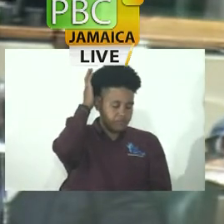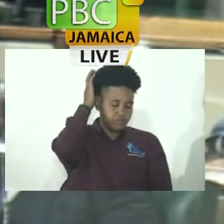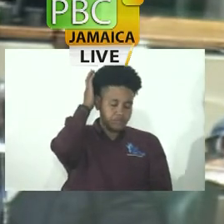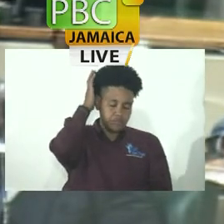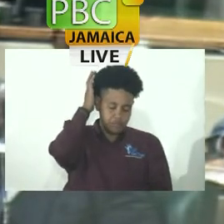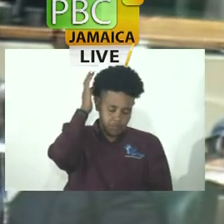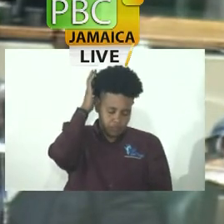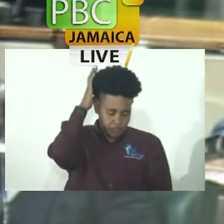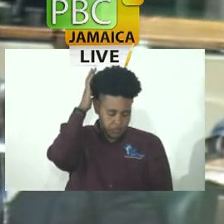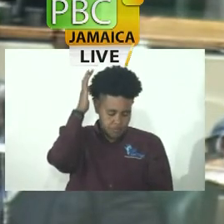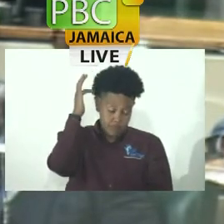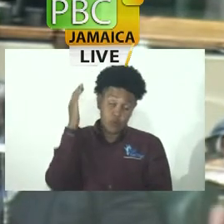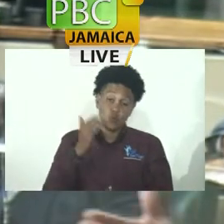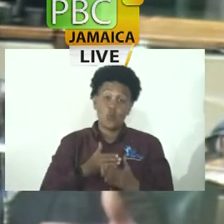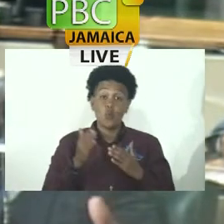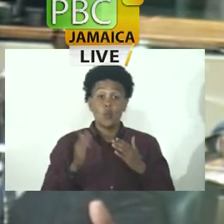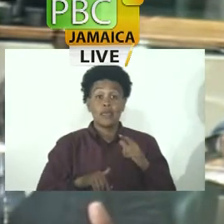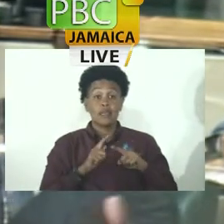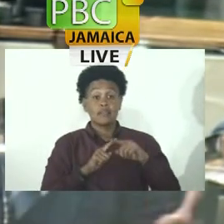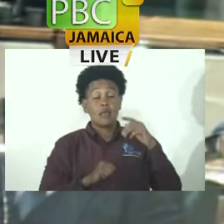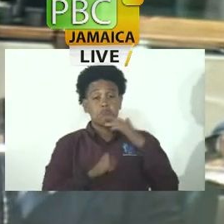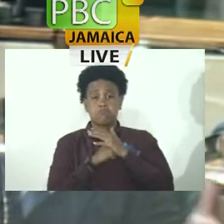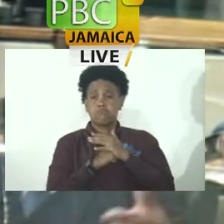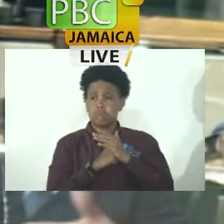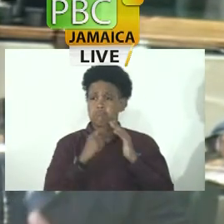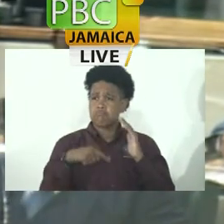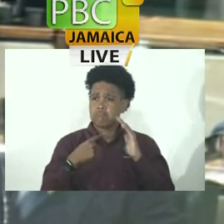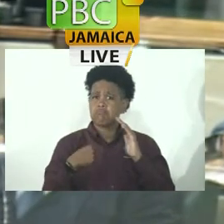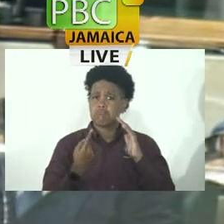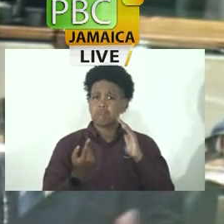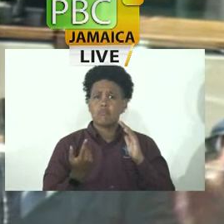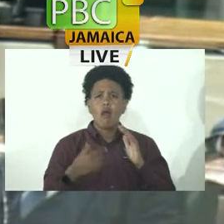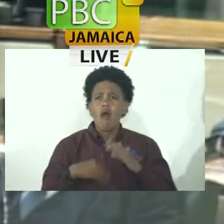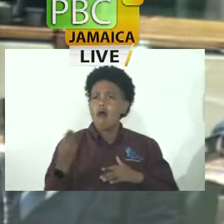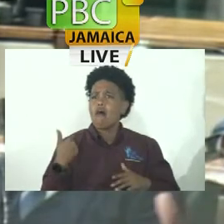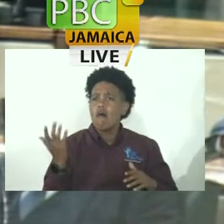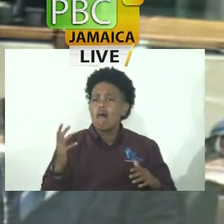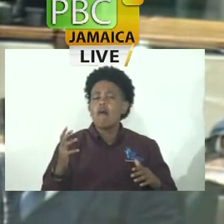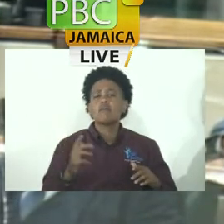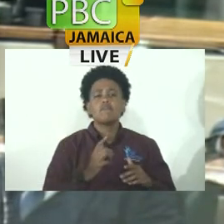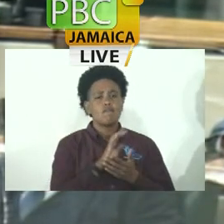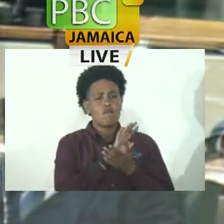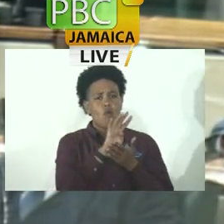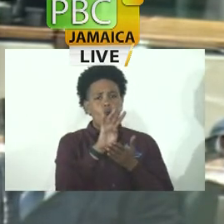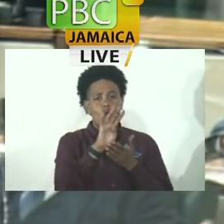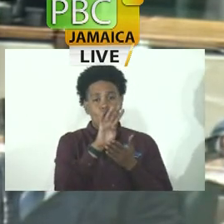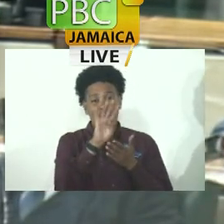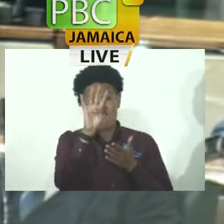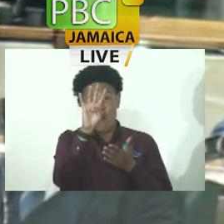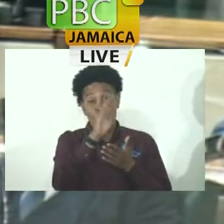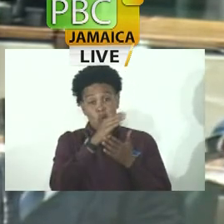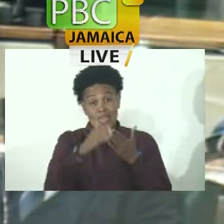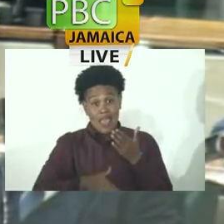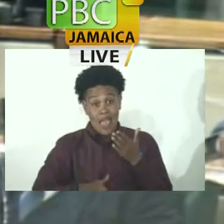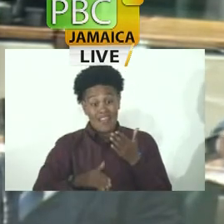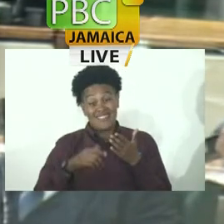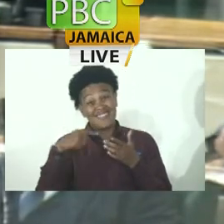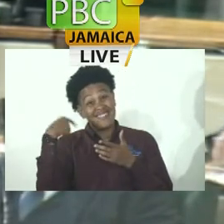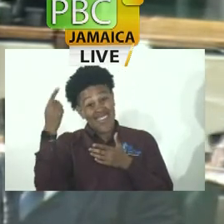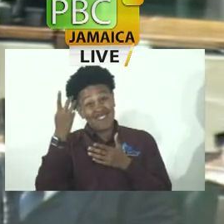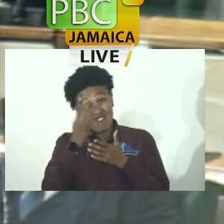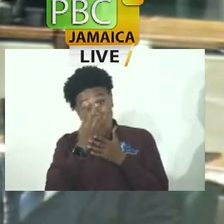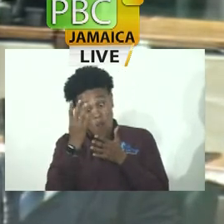speaker for the next for the next four weeks the next four weekends the weekend curfew will